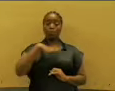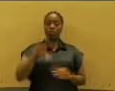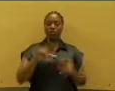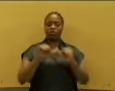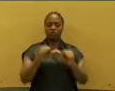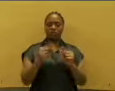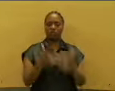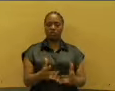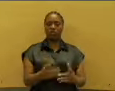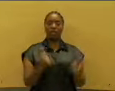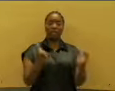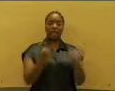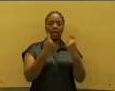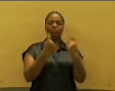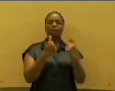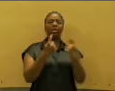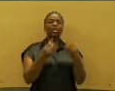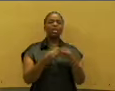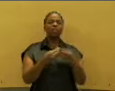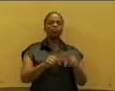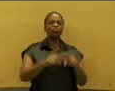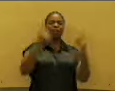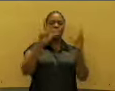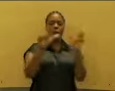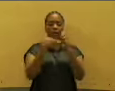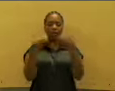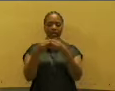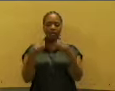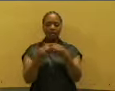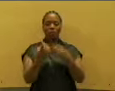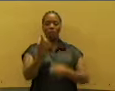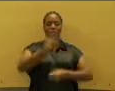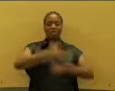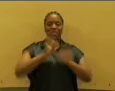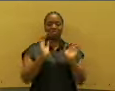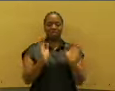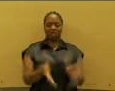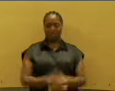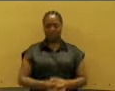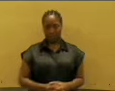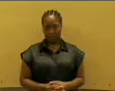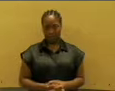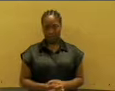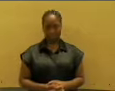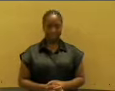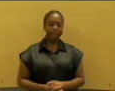where we celebrate differences or important moments with one day, right?